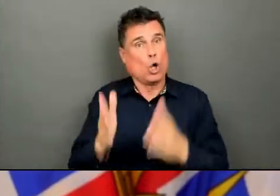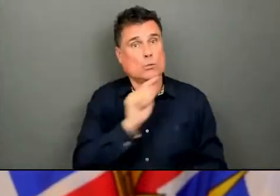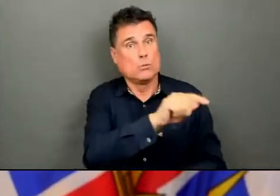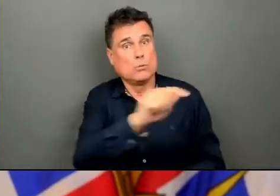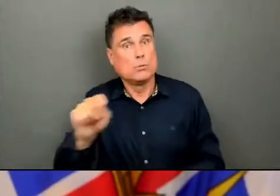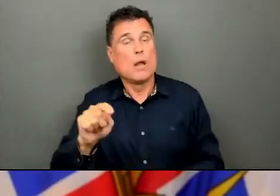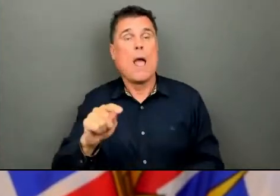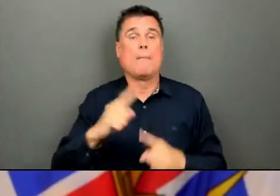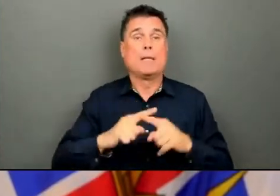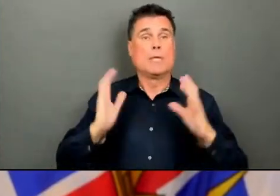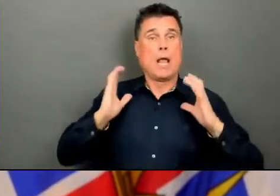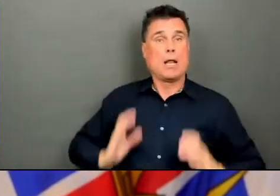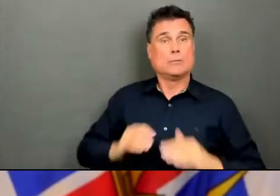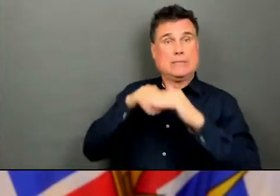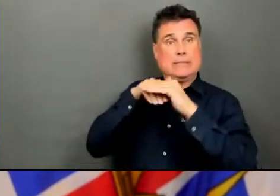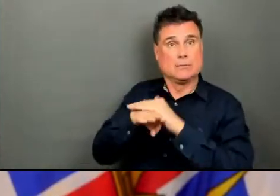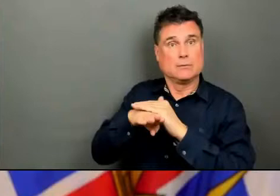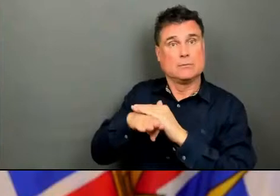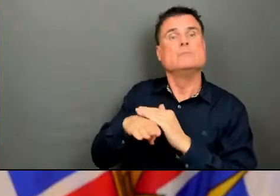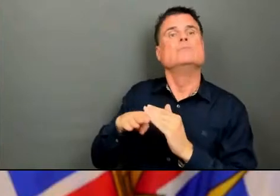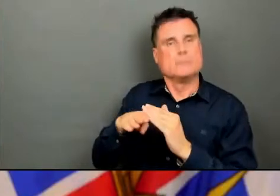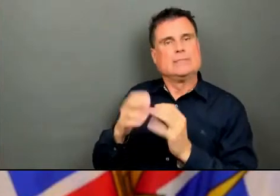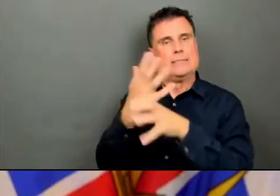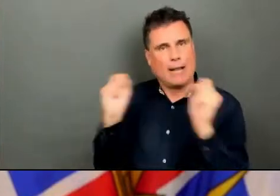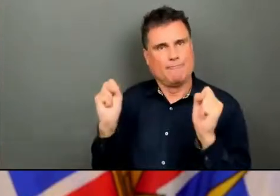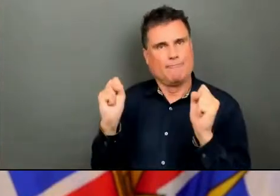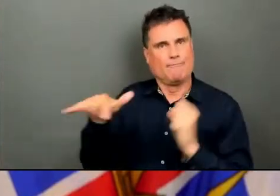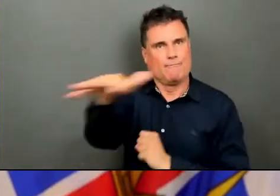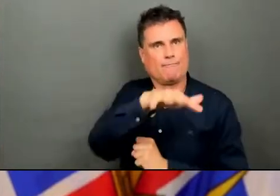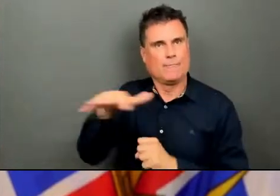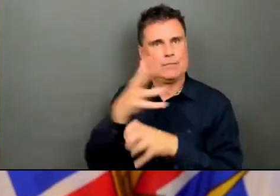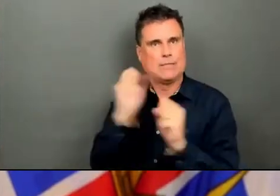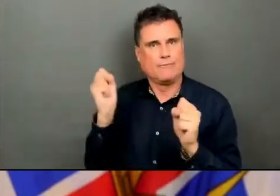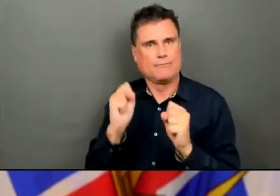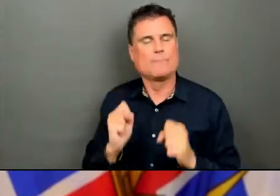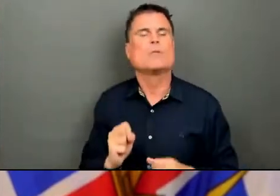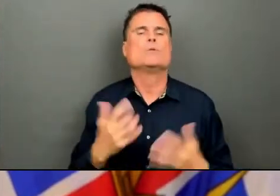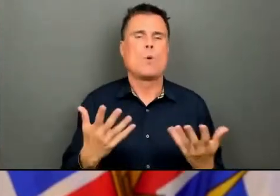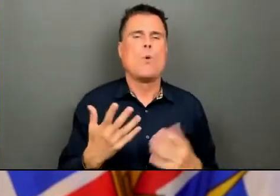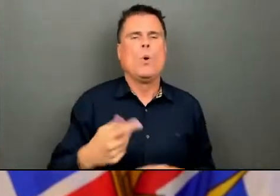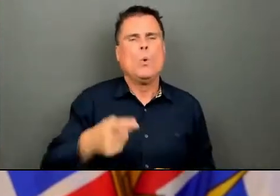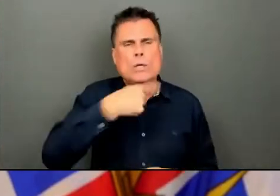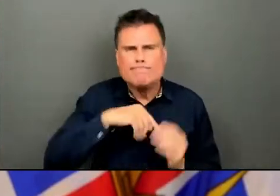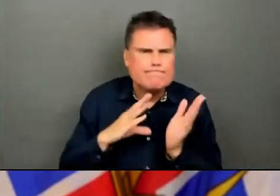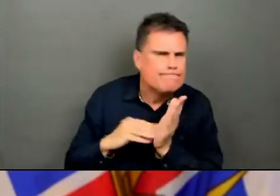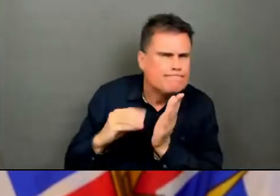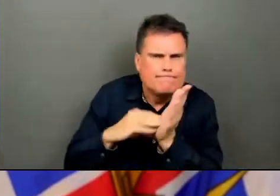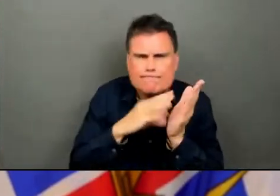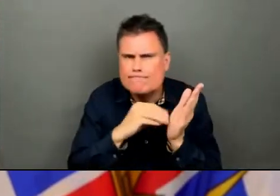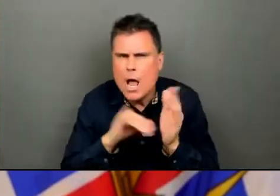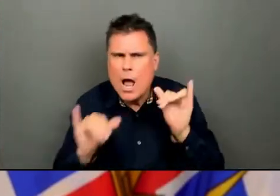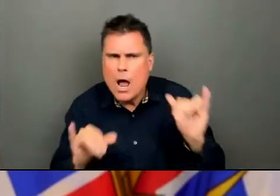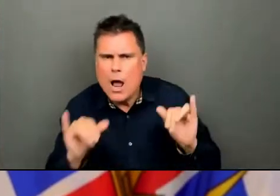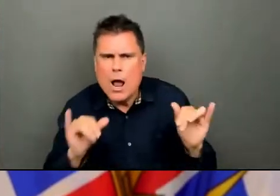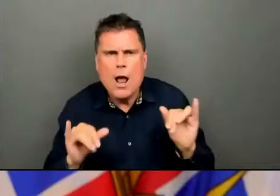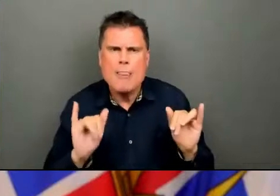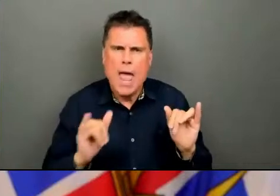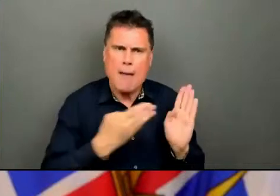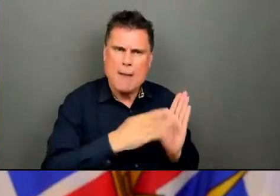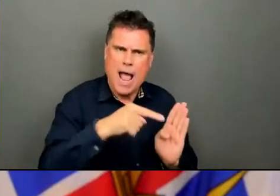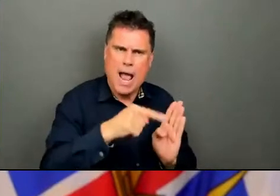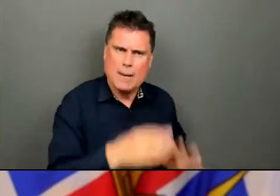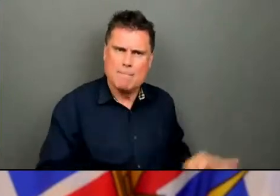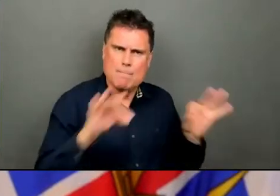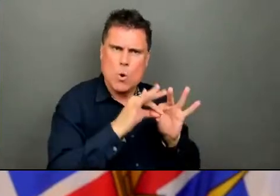our BC restart plan, we'll be taking the lessons we've gained from having these types of specific plans in place. And as we move to